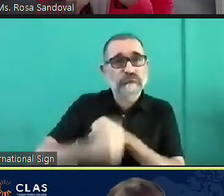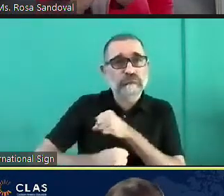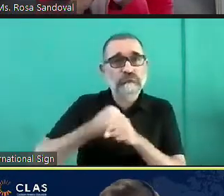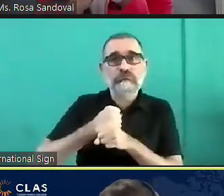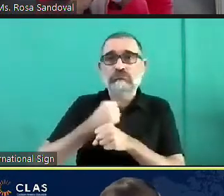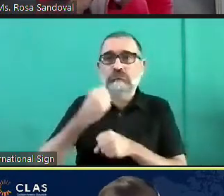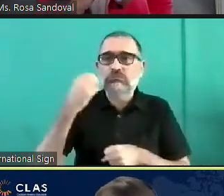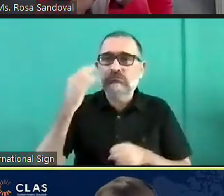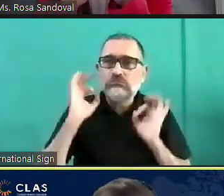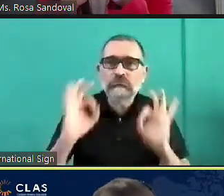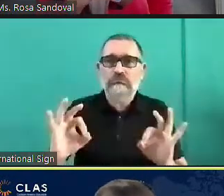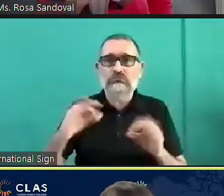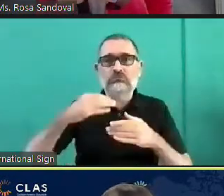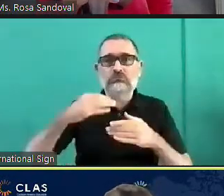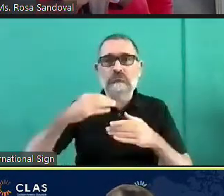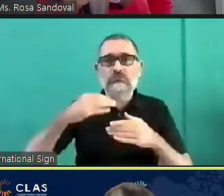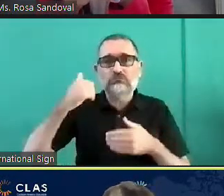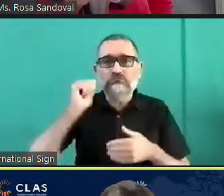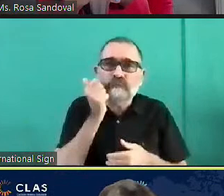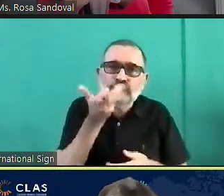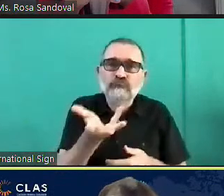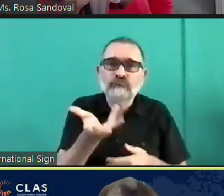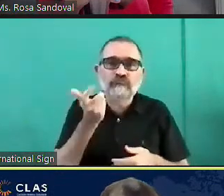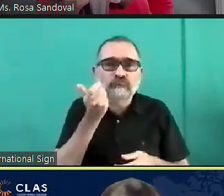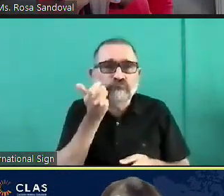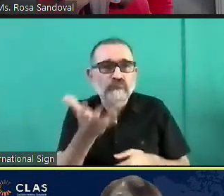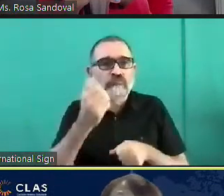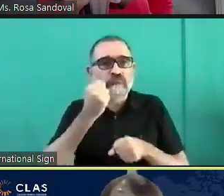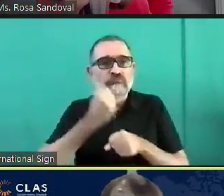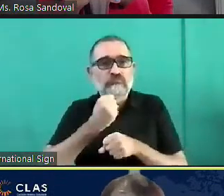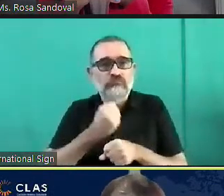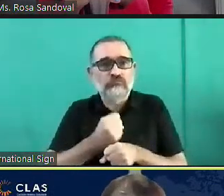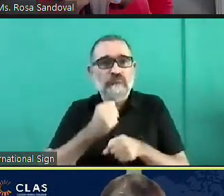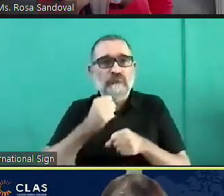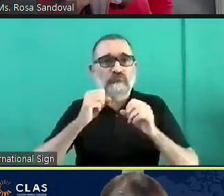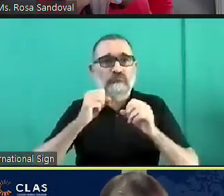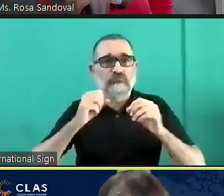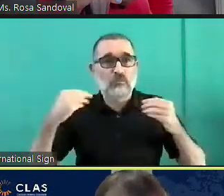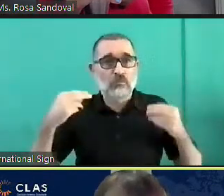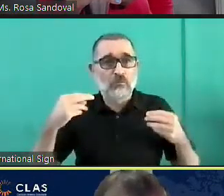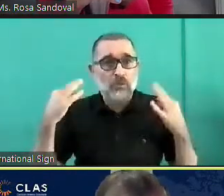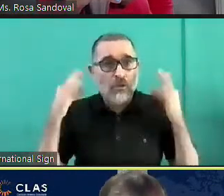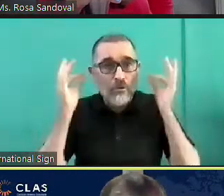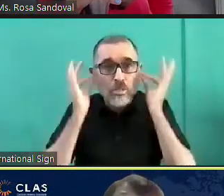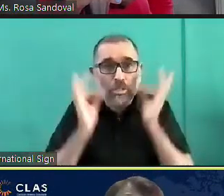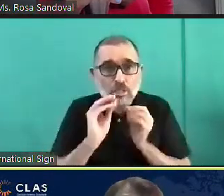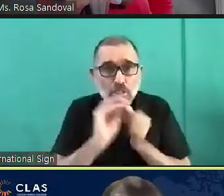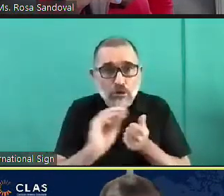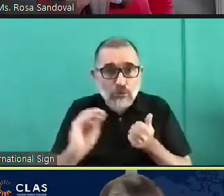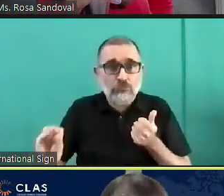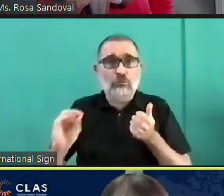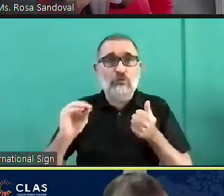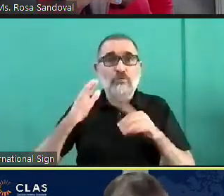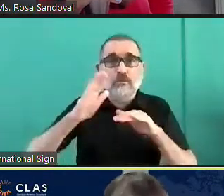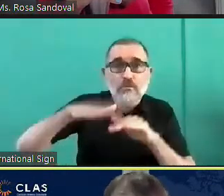So we went from a situation in which this was civil society's hobby to really